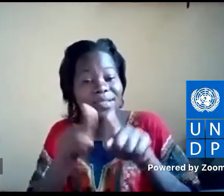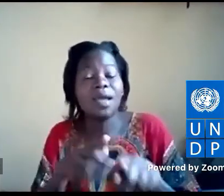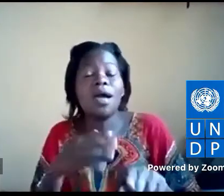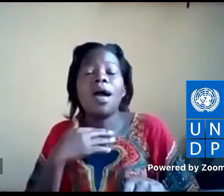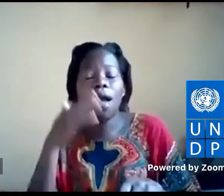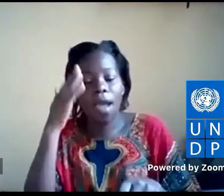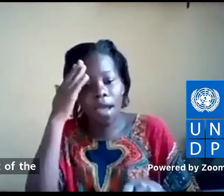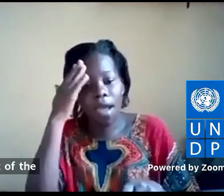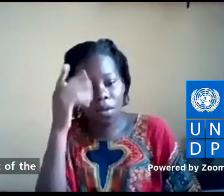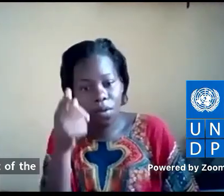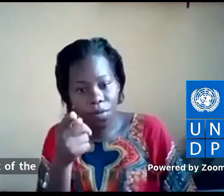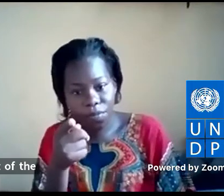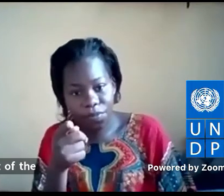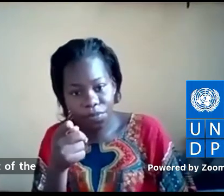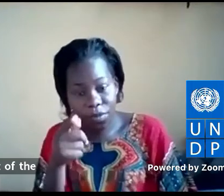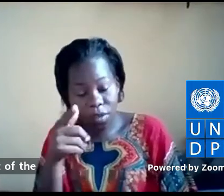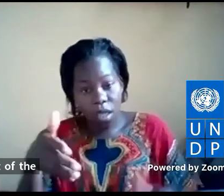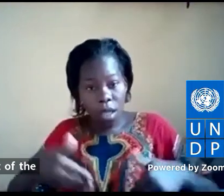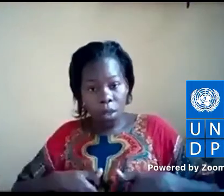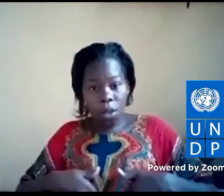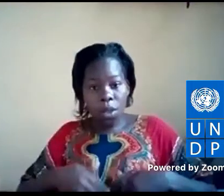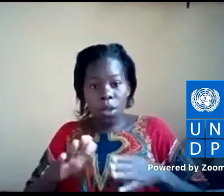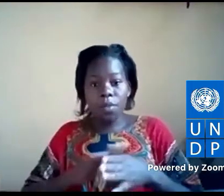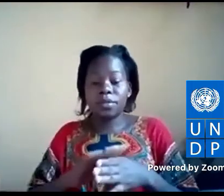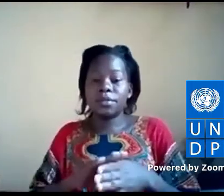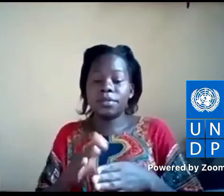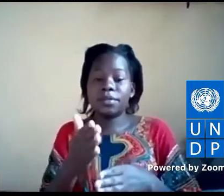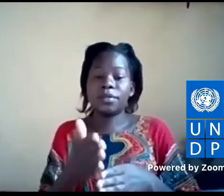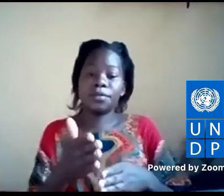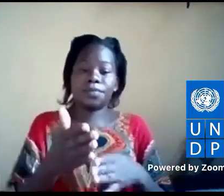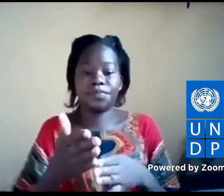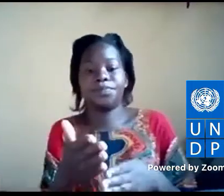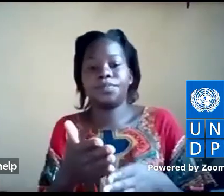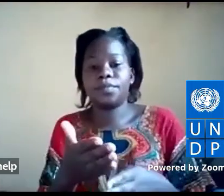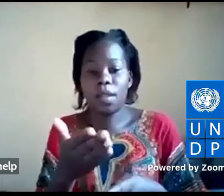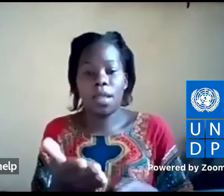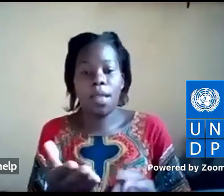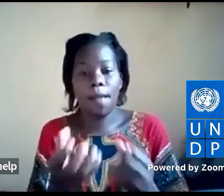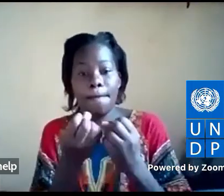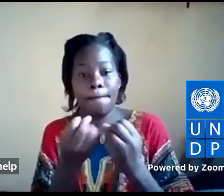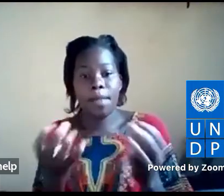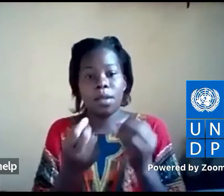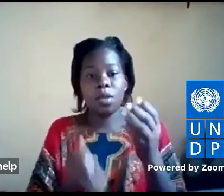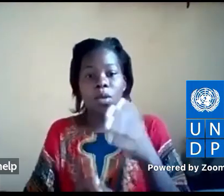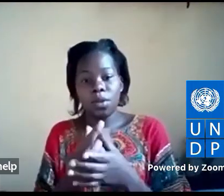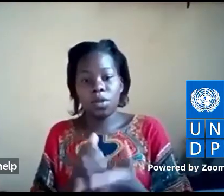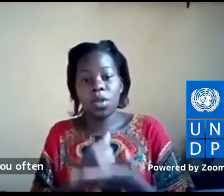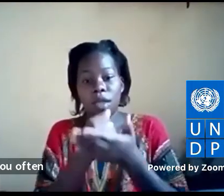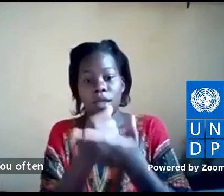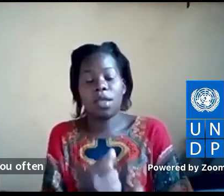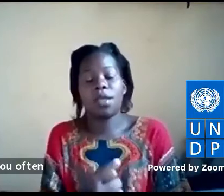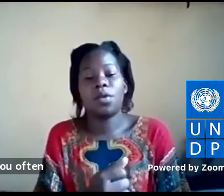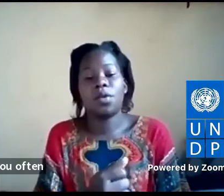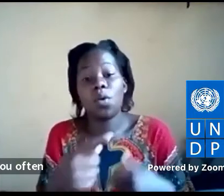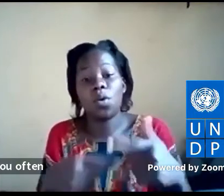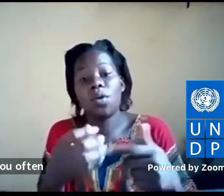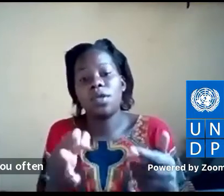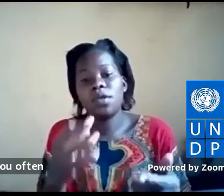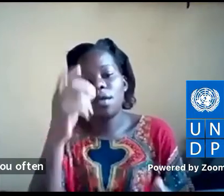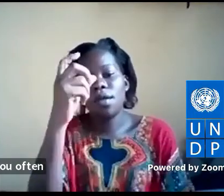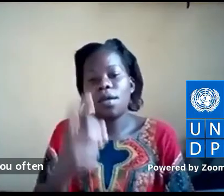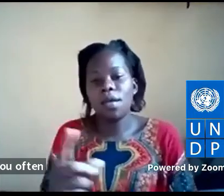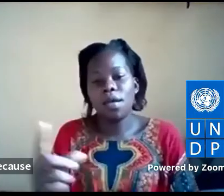for Business, there have been similar opportunities to help you. Often when individuals pitch their ideas,